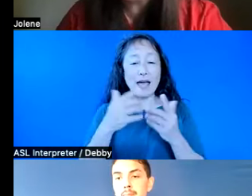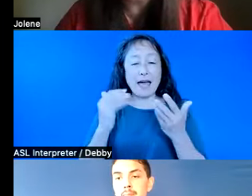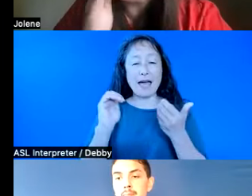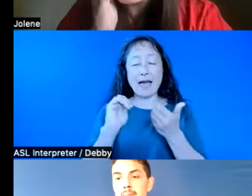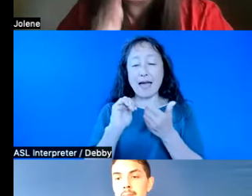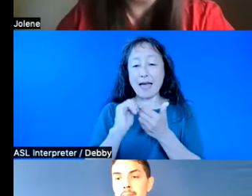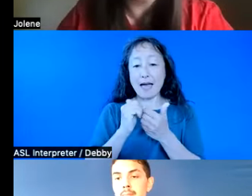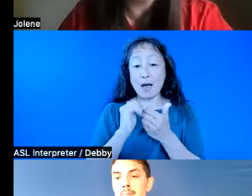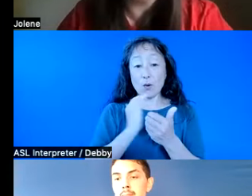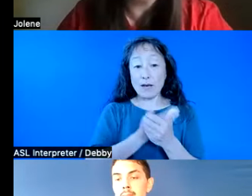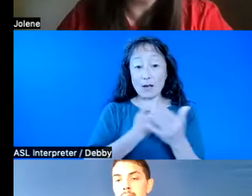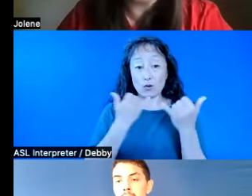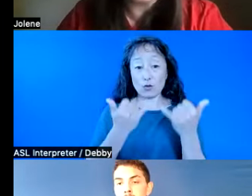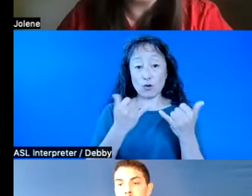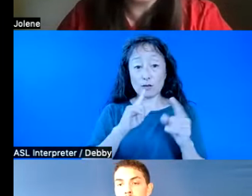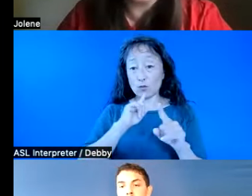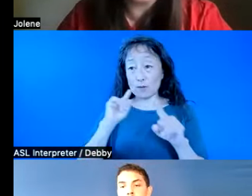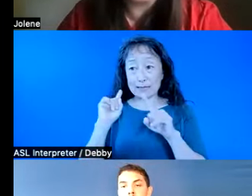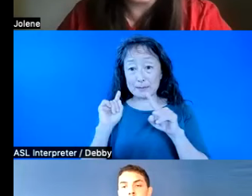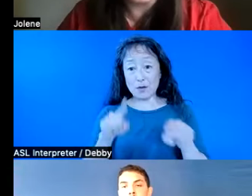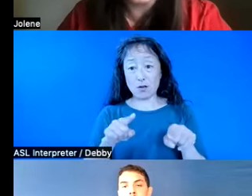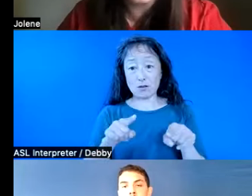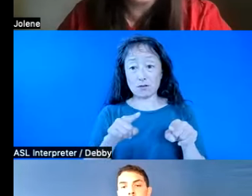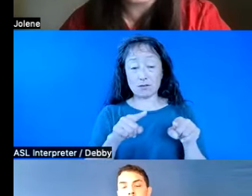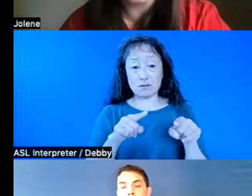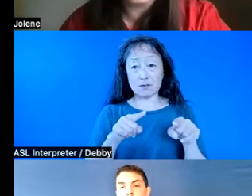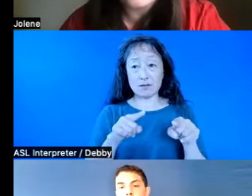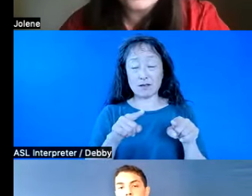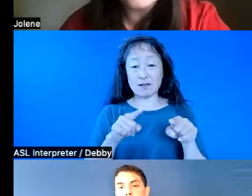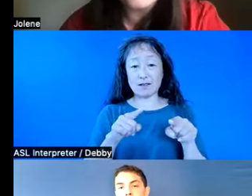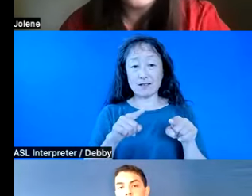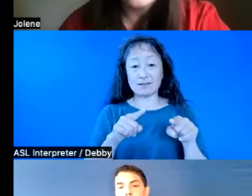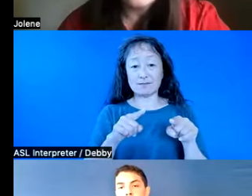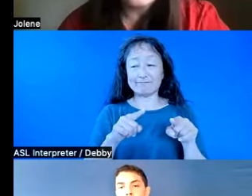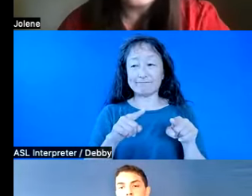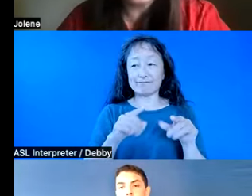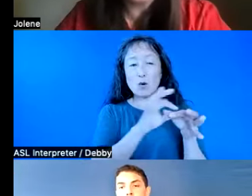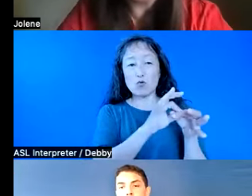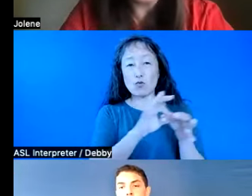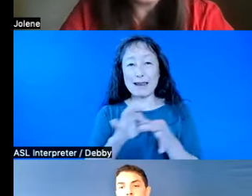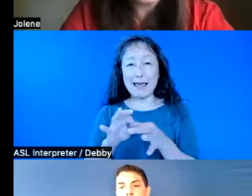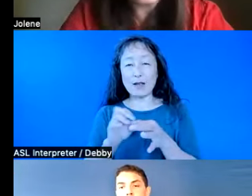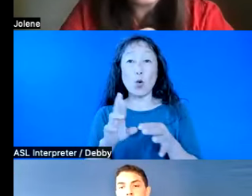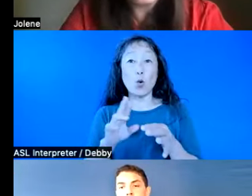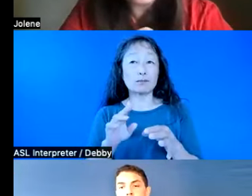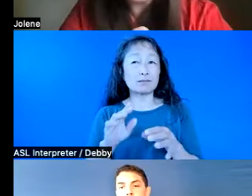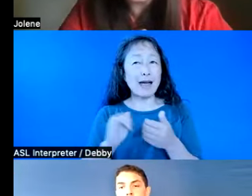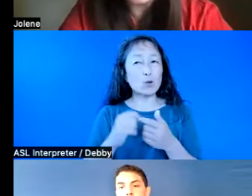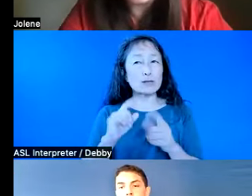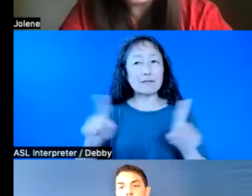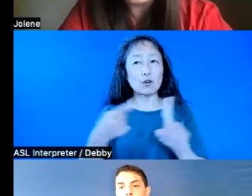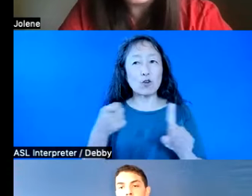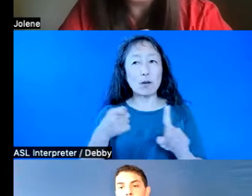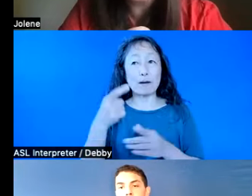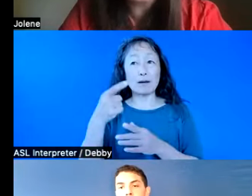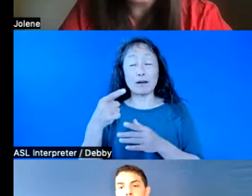does our current response really relate or look different from or similar to what our traditional communities are?